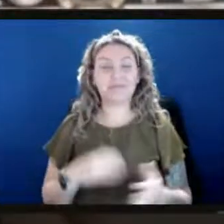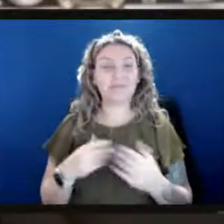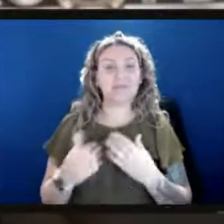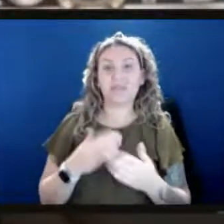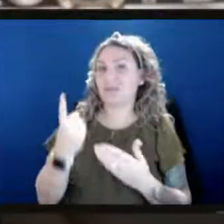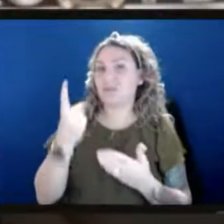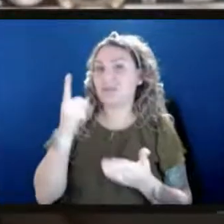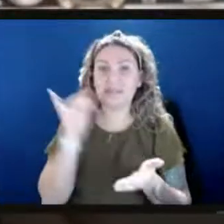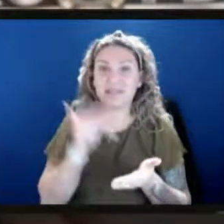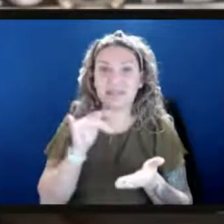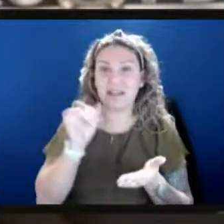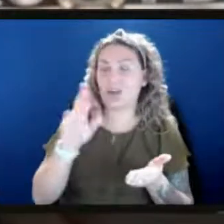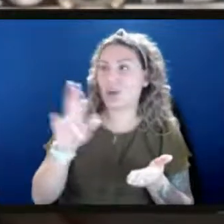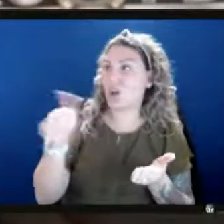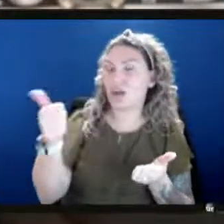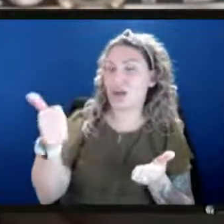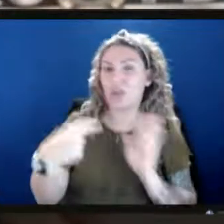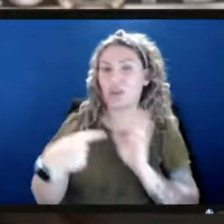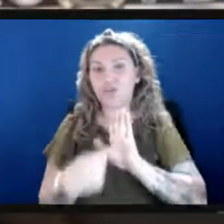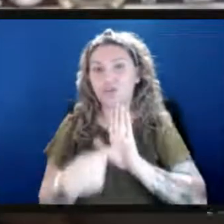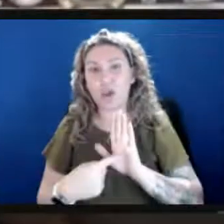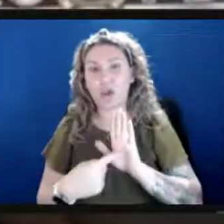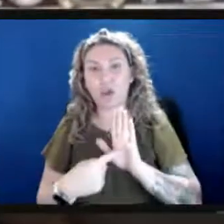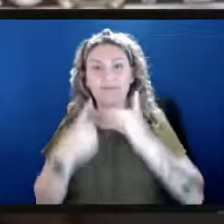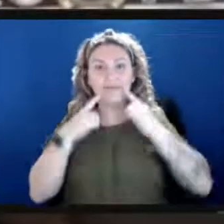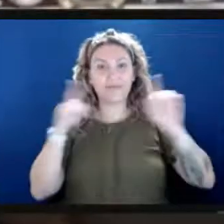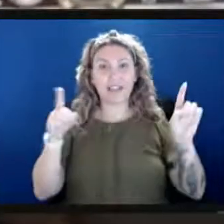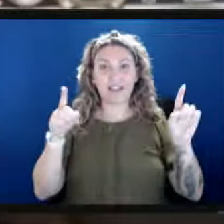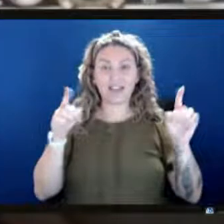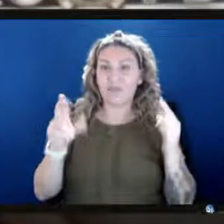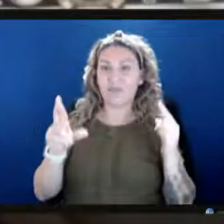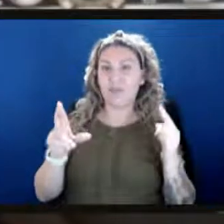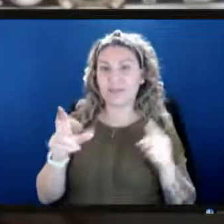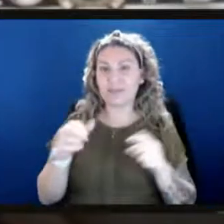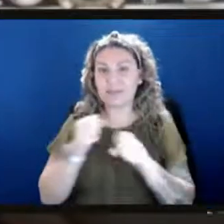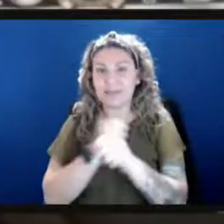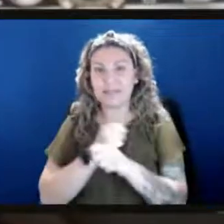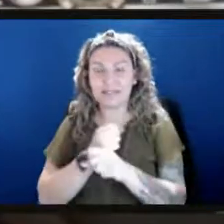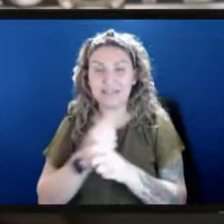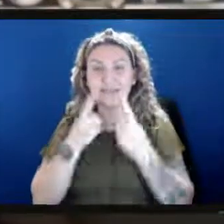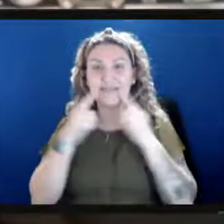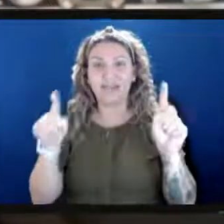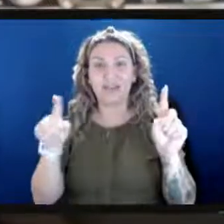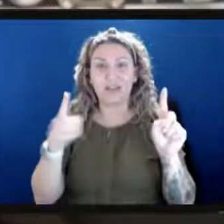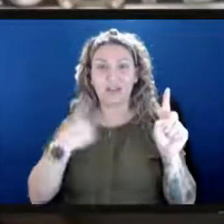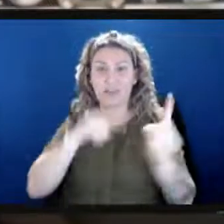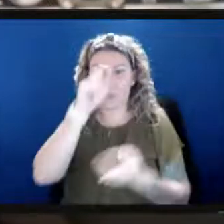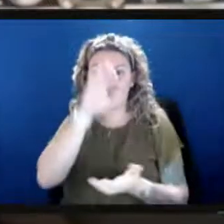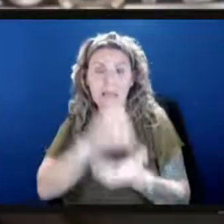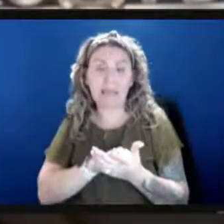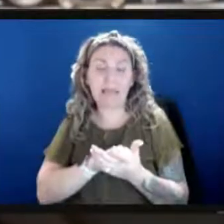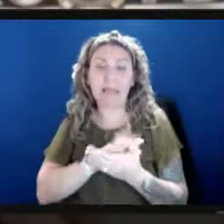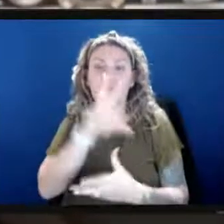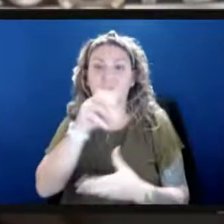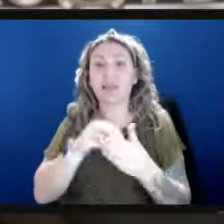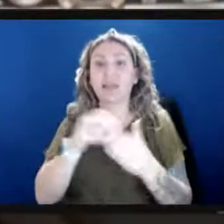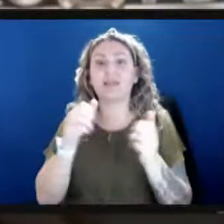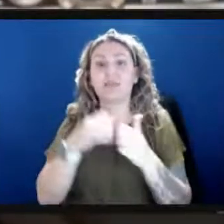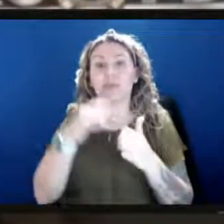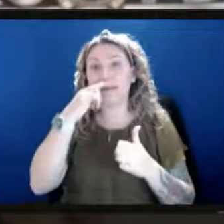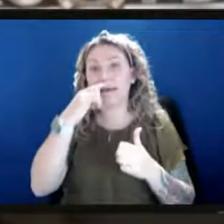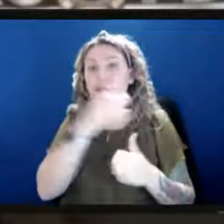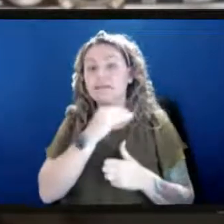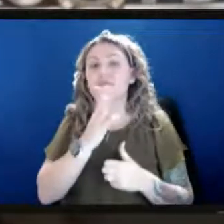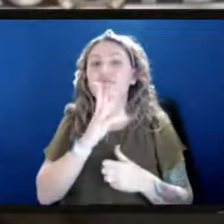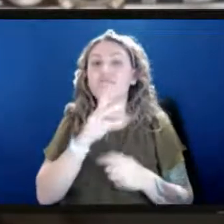another may show effectiveness or statistical effectiveness, we believe that engaging with kids and talking to them about